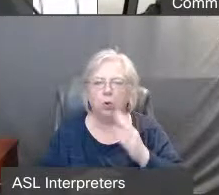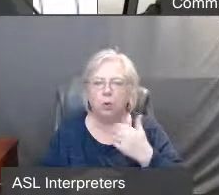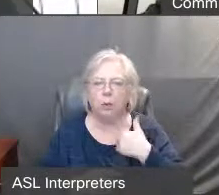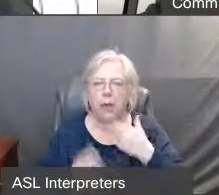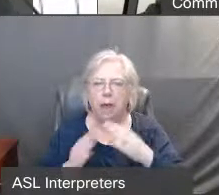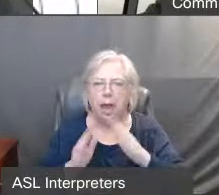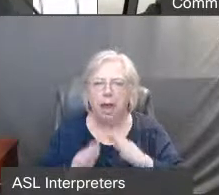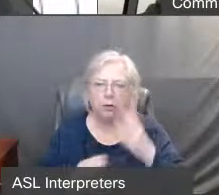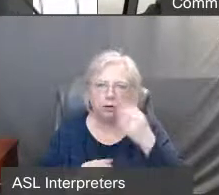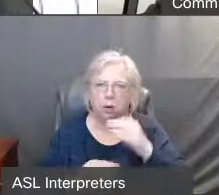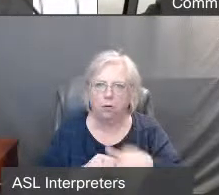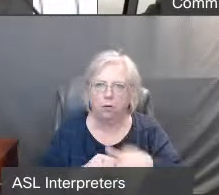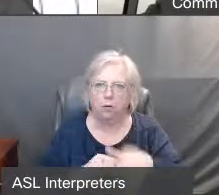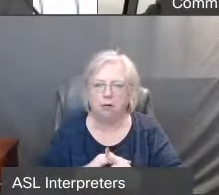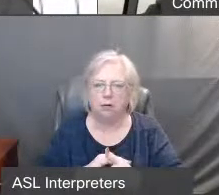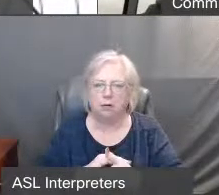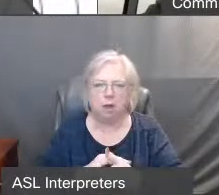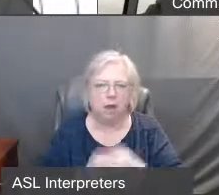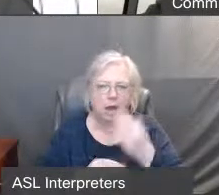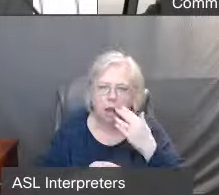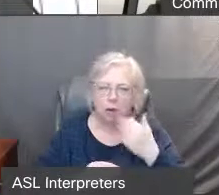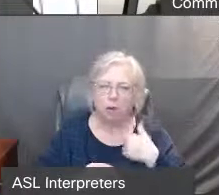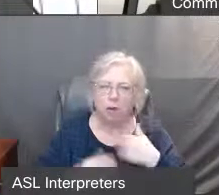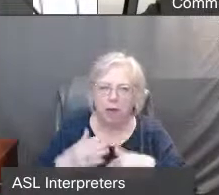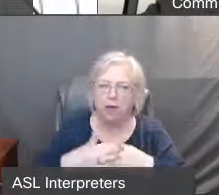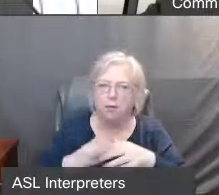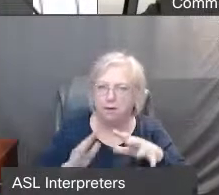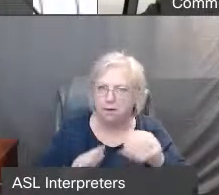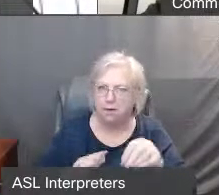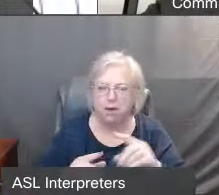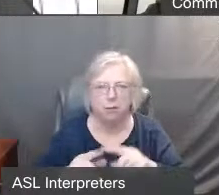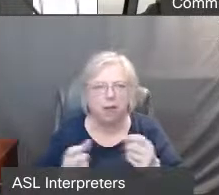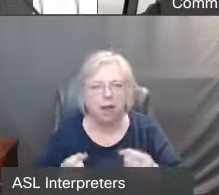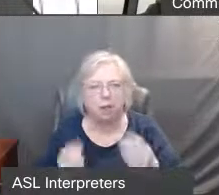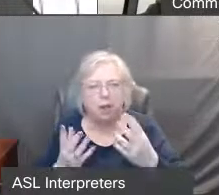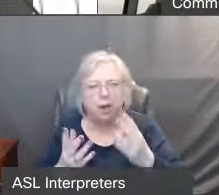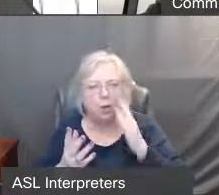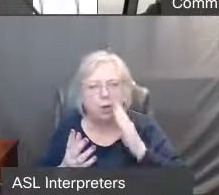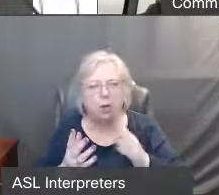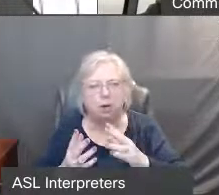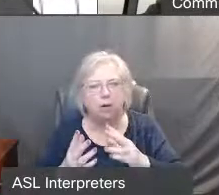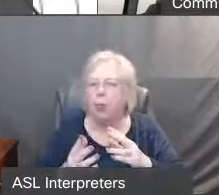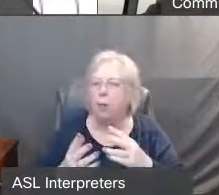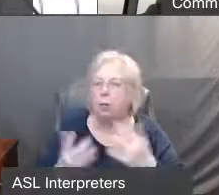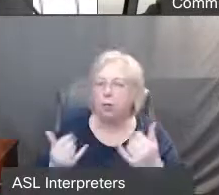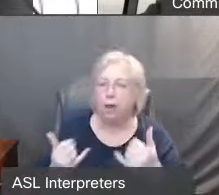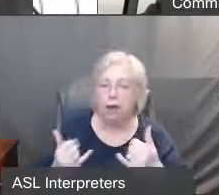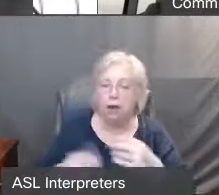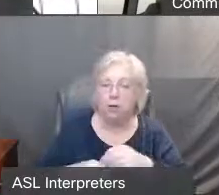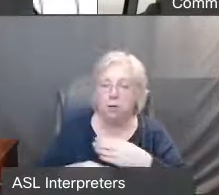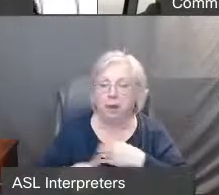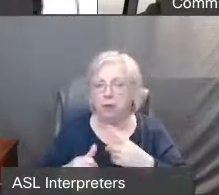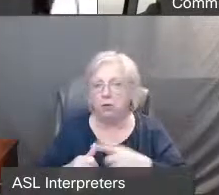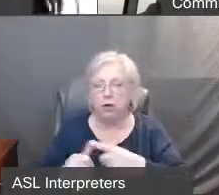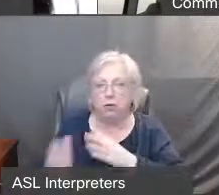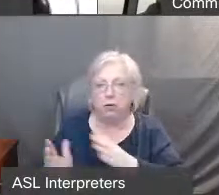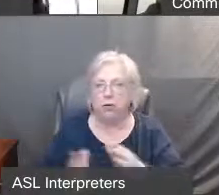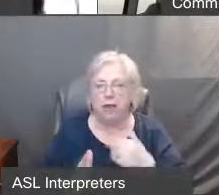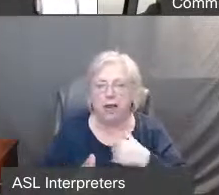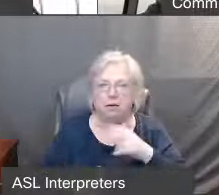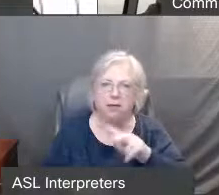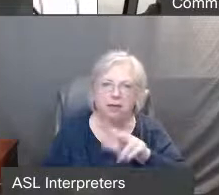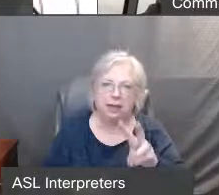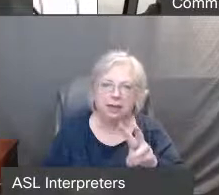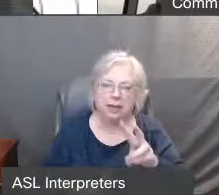housed overnight? I know you hold 50. Yes, sir. How many will be, So right now in my original plan, I have